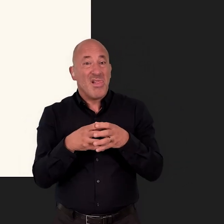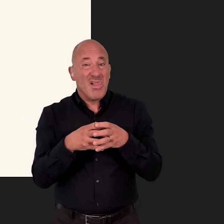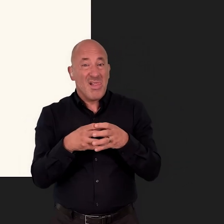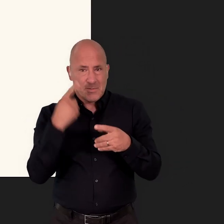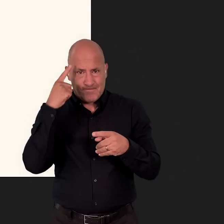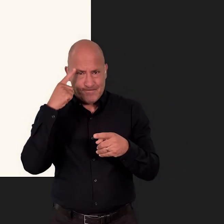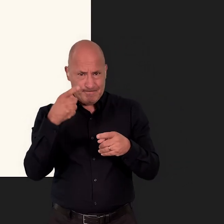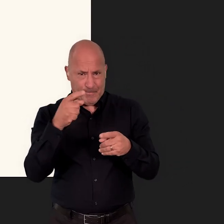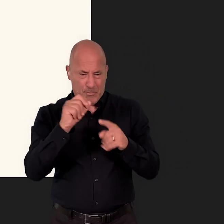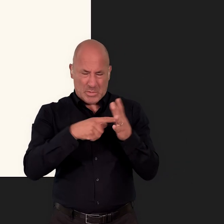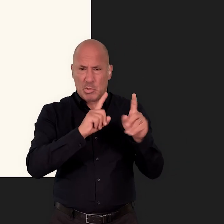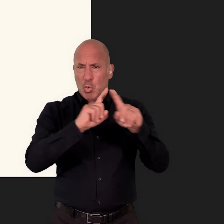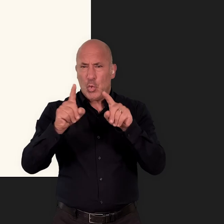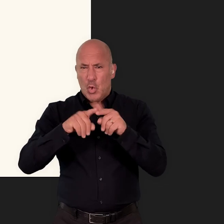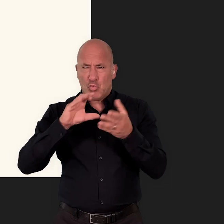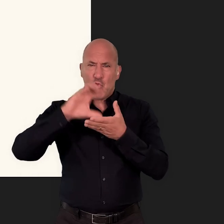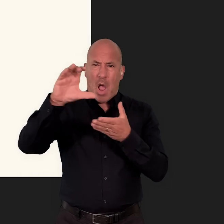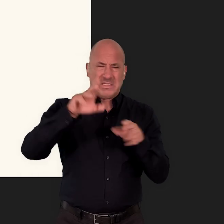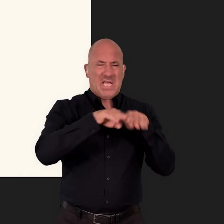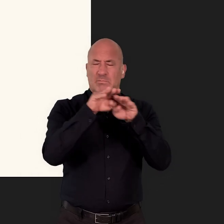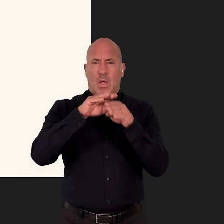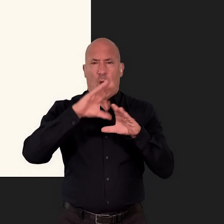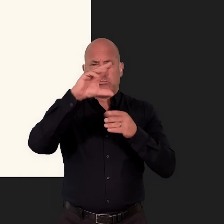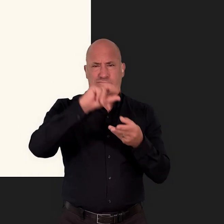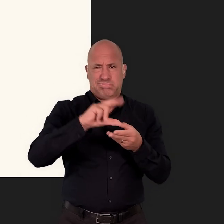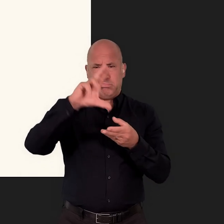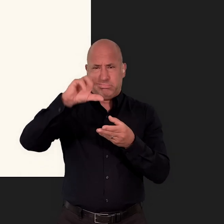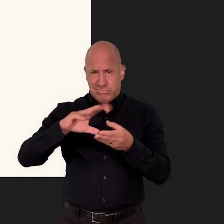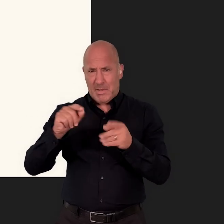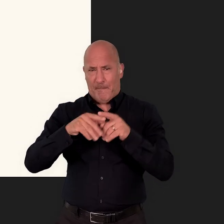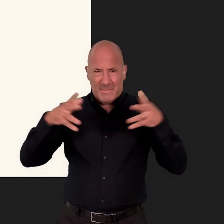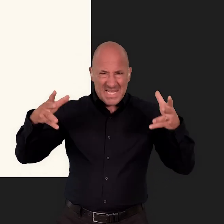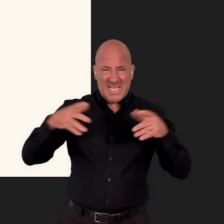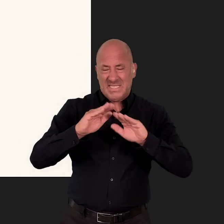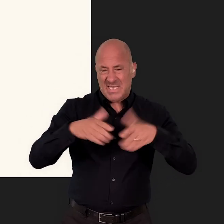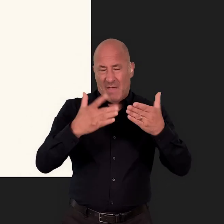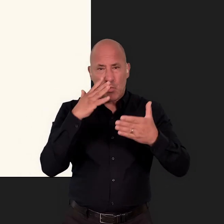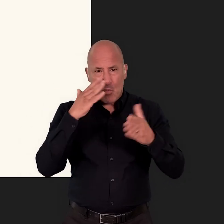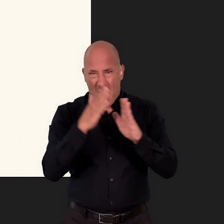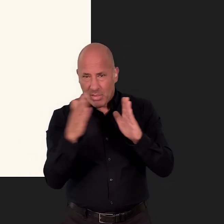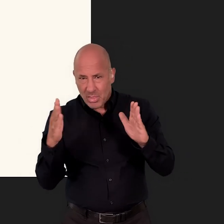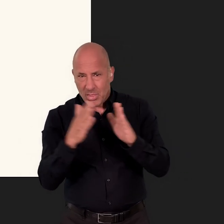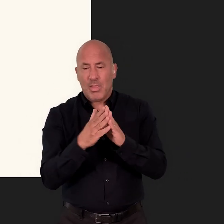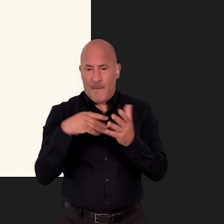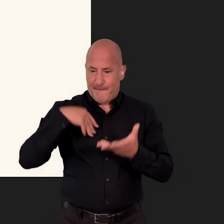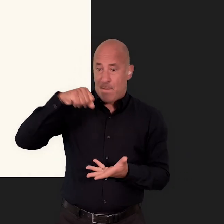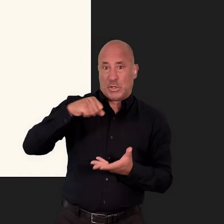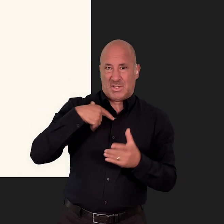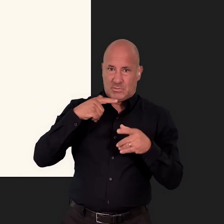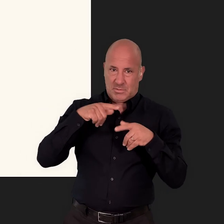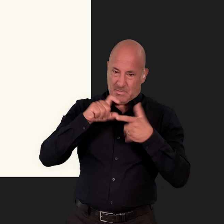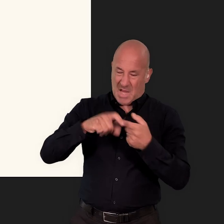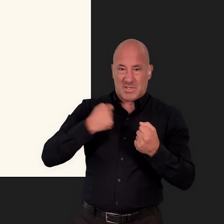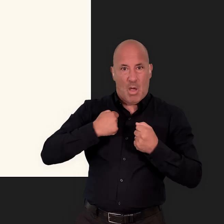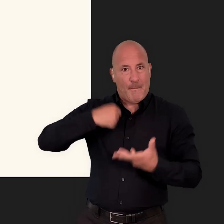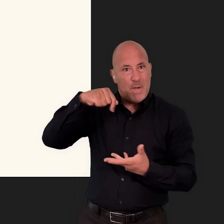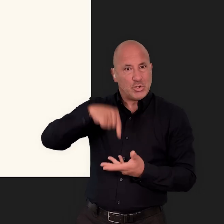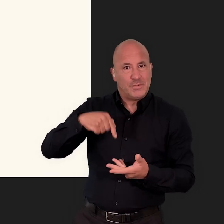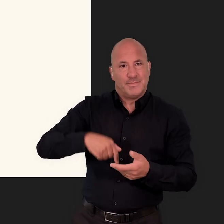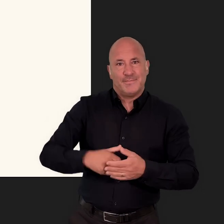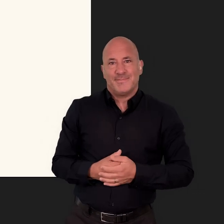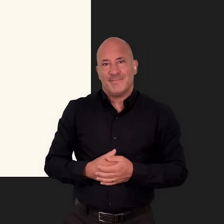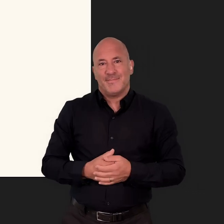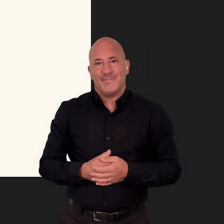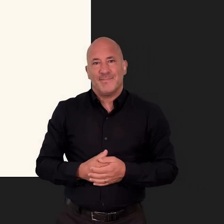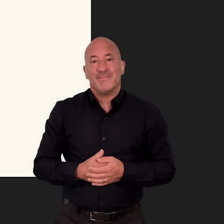scale. We will consider the need to achieve a mix of projects of varying grant sizes and delivery timescales within the available